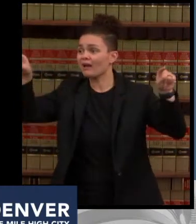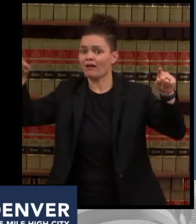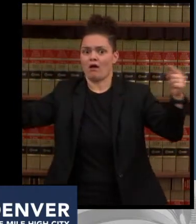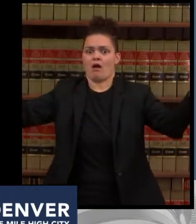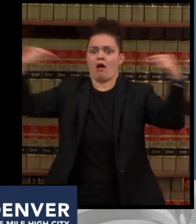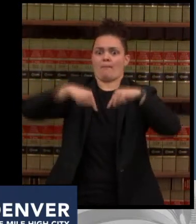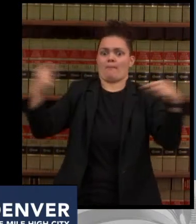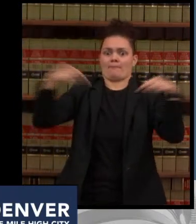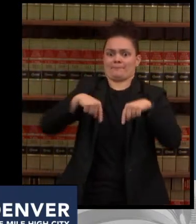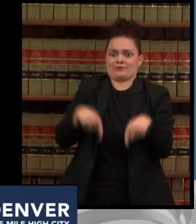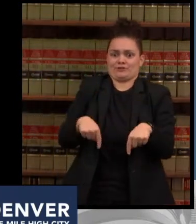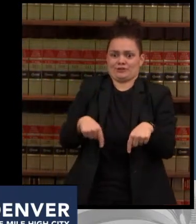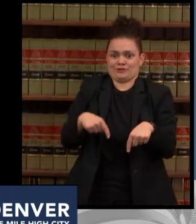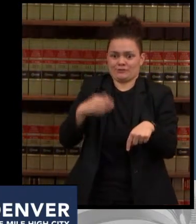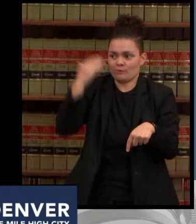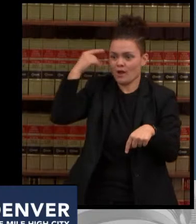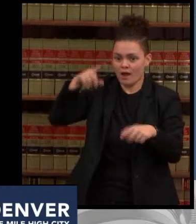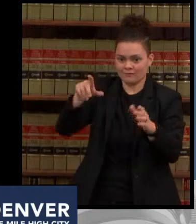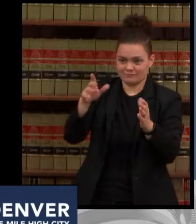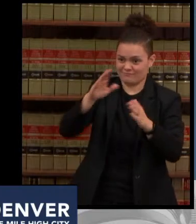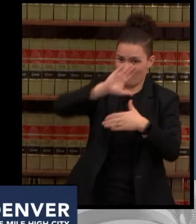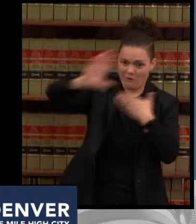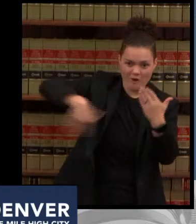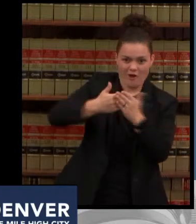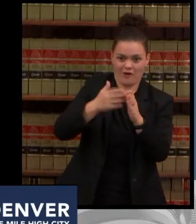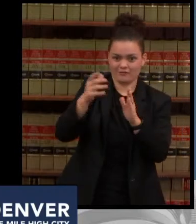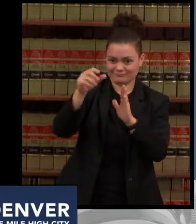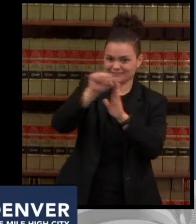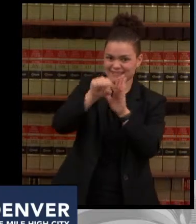requires statewide action. Next slide, please.